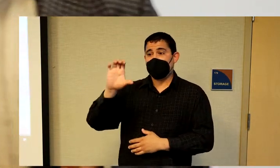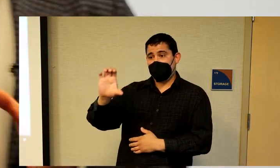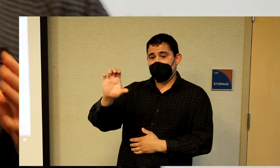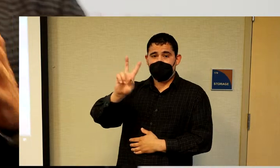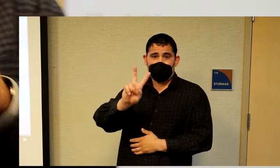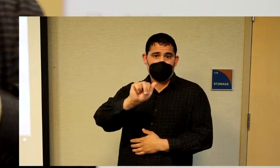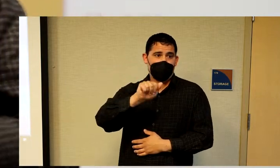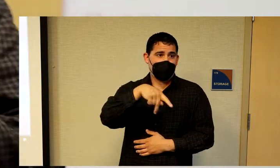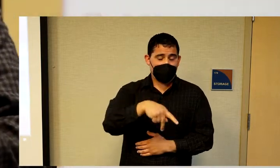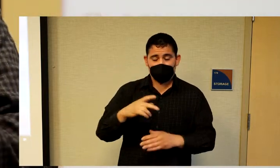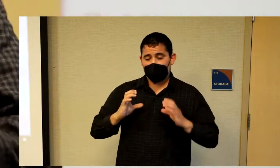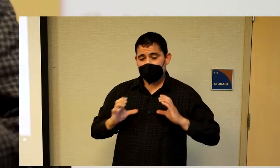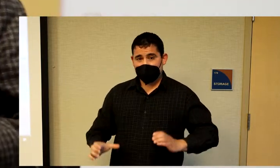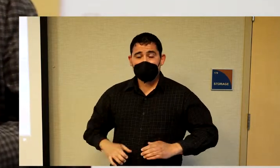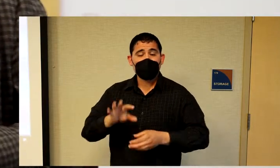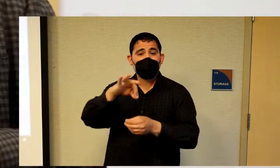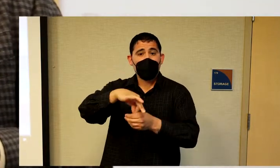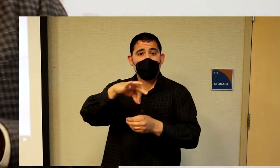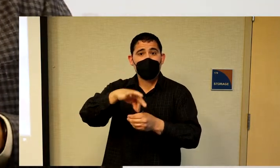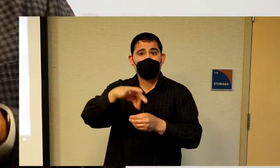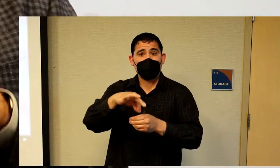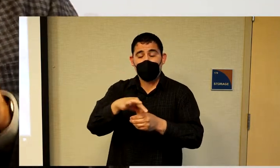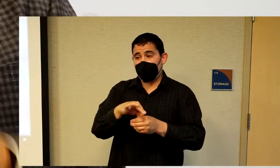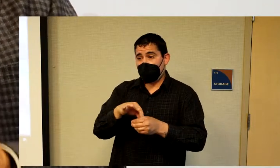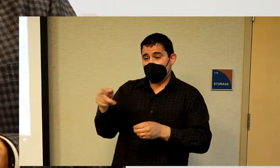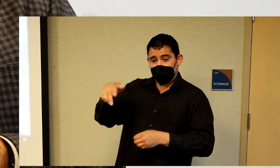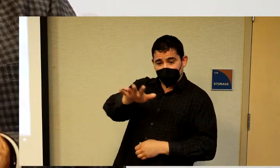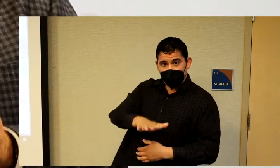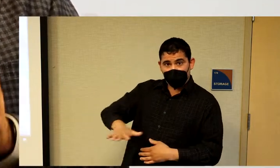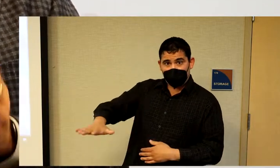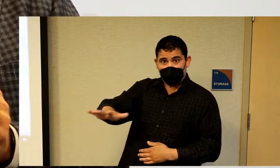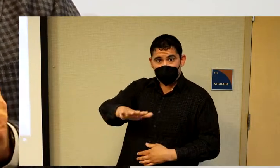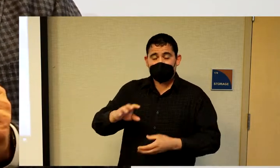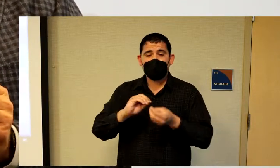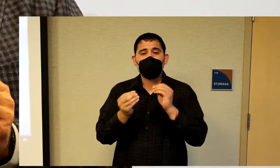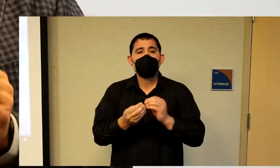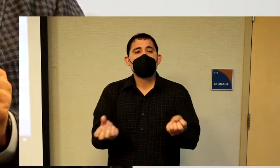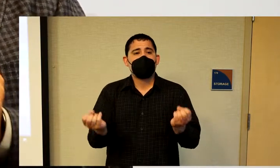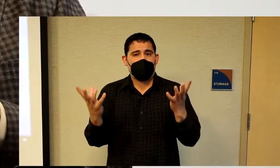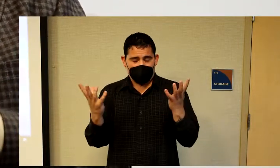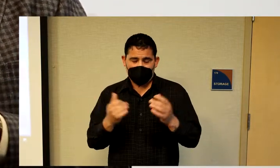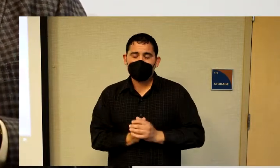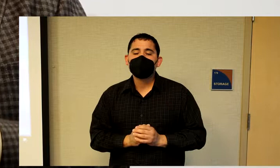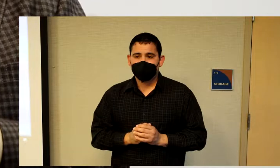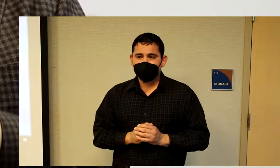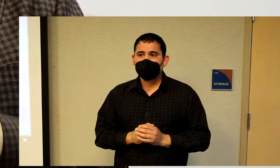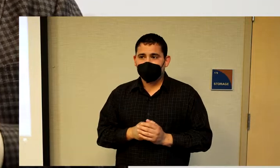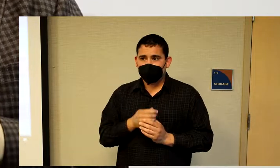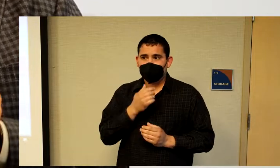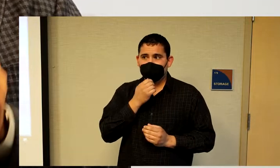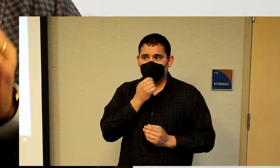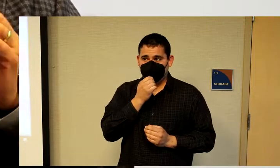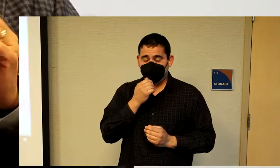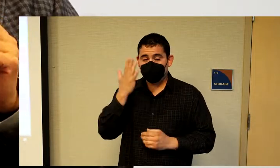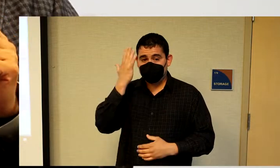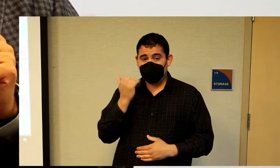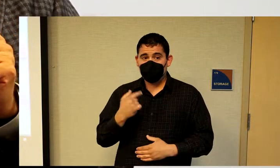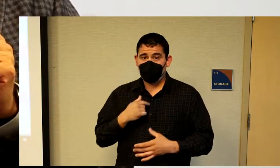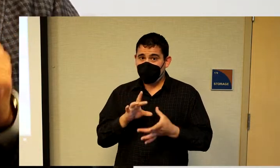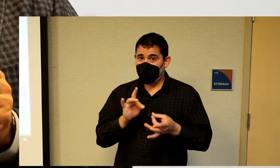Population. So the only people counted under that, and it's a survey. So, and this is why I'm telling you all